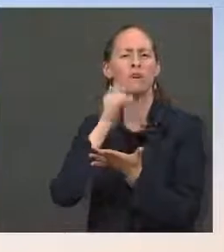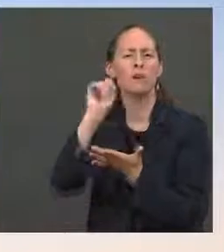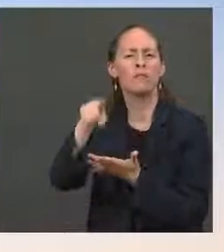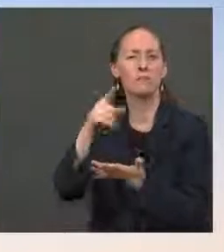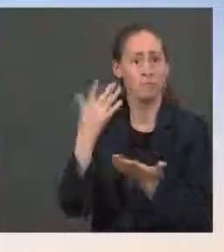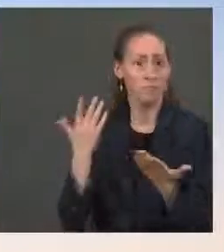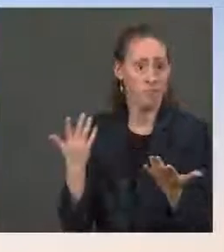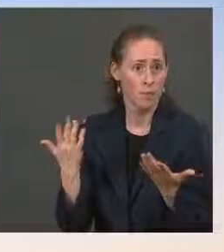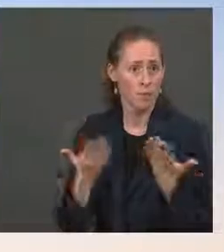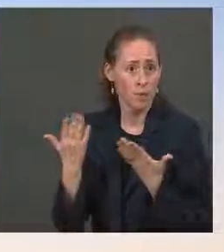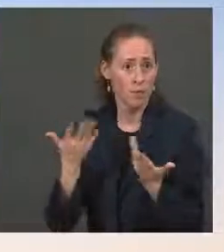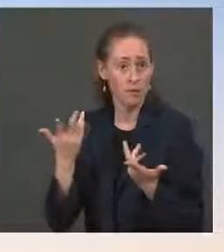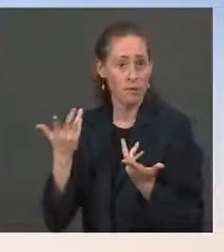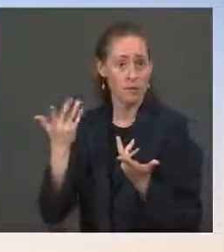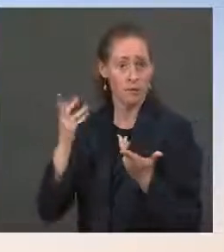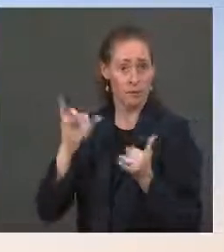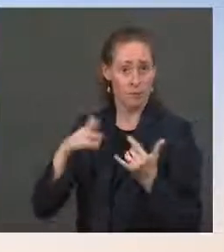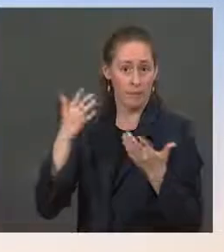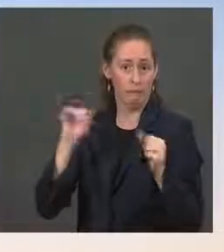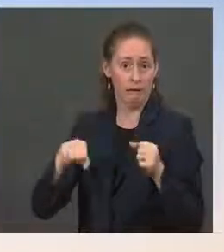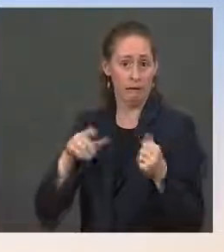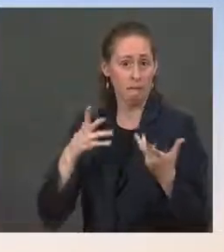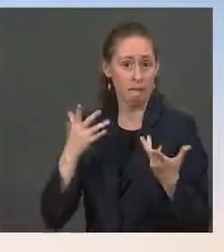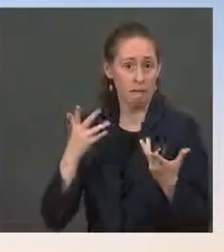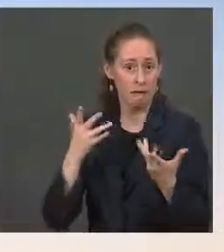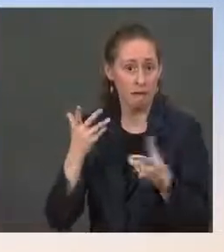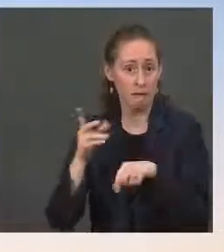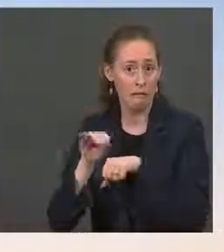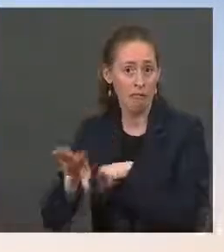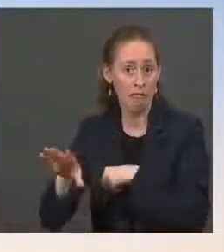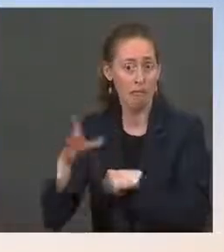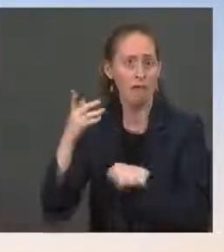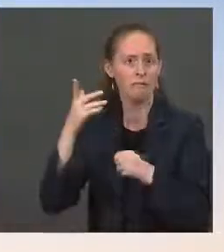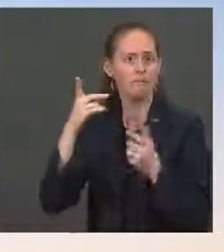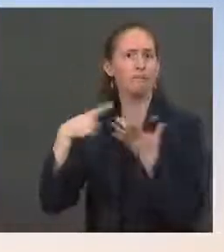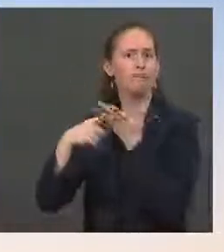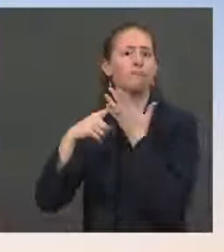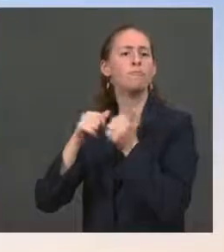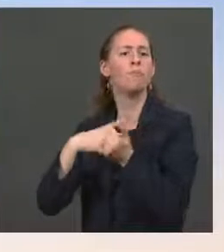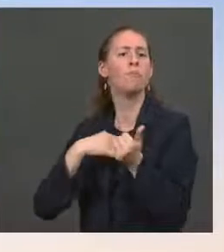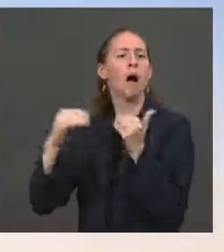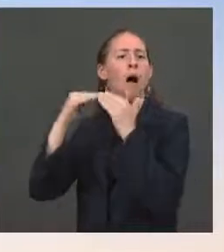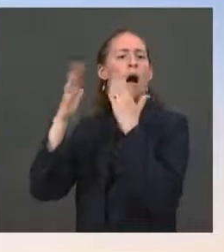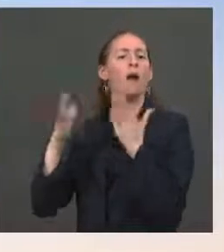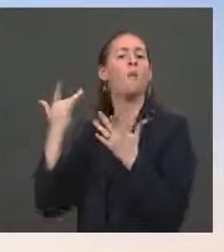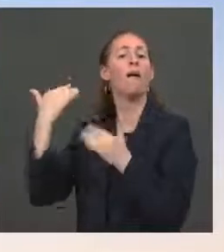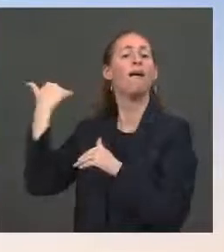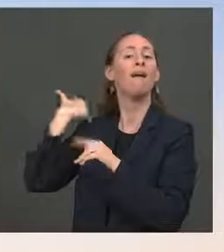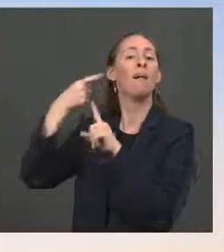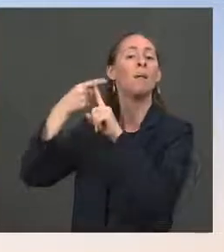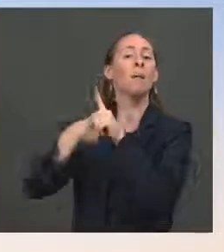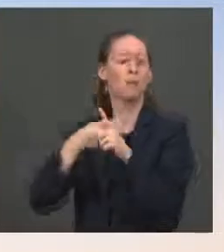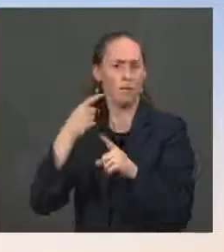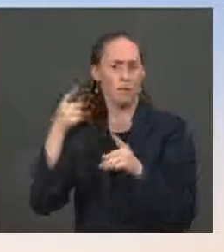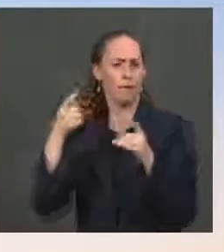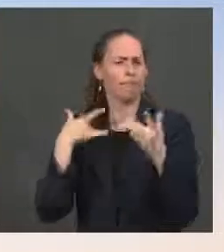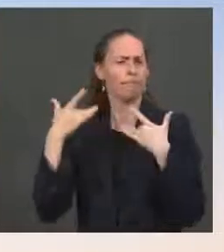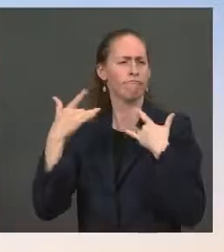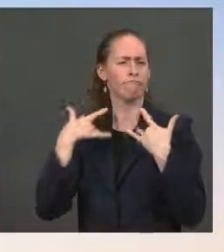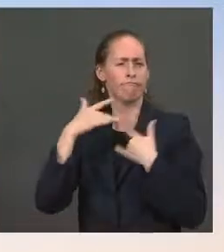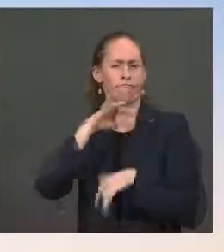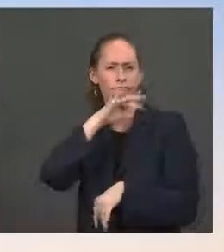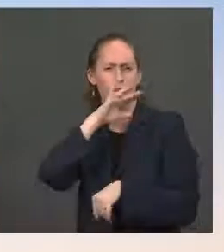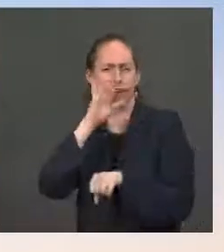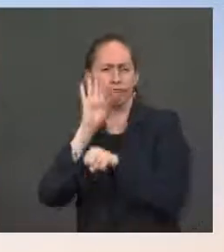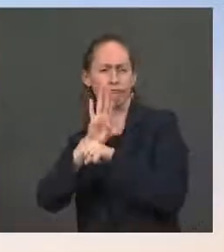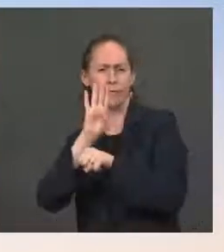partners? For instance, a month ago, President Biden was discussing corruption issues with President Zelensky of Ukraine,